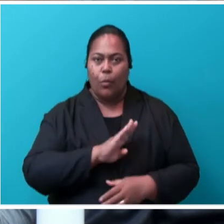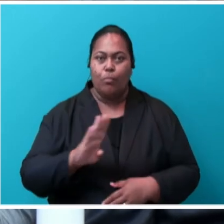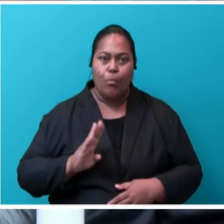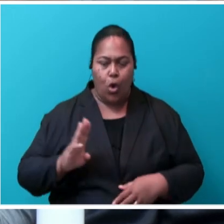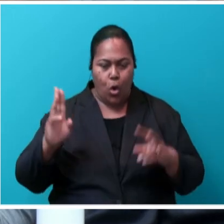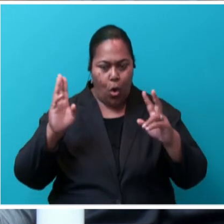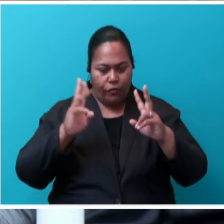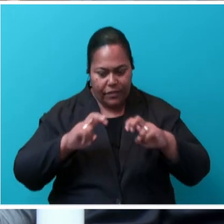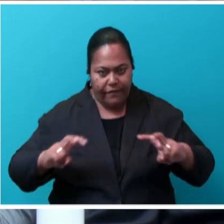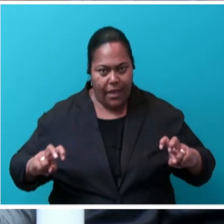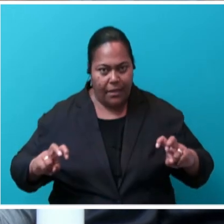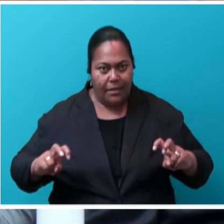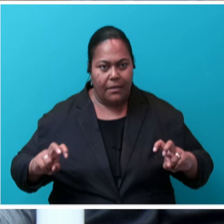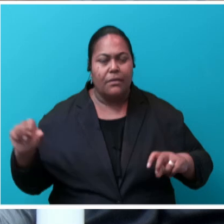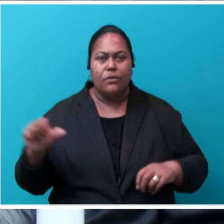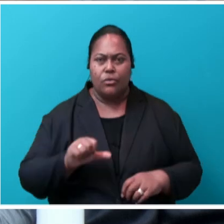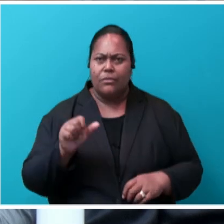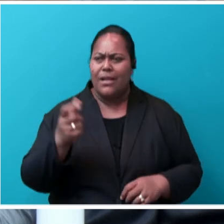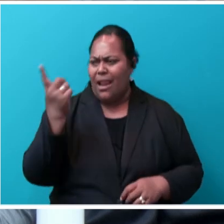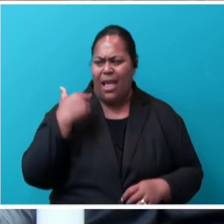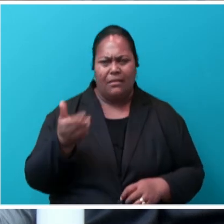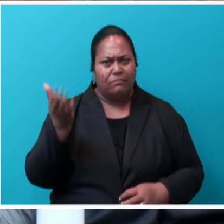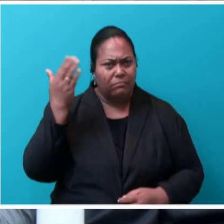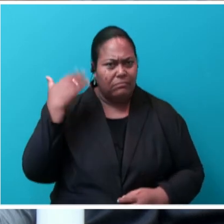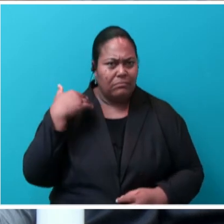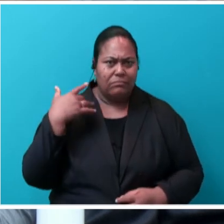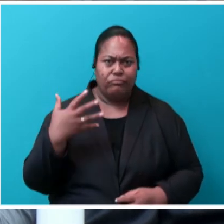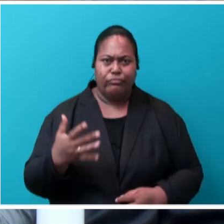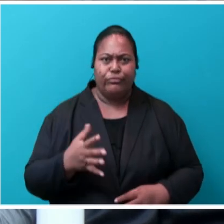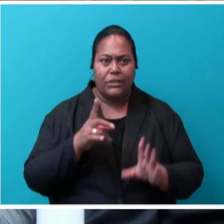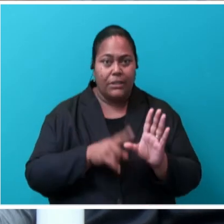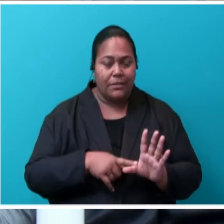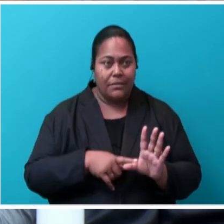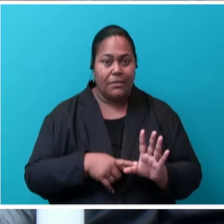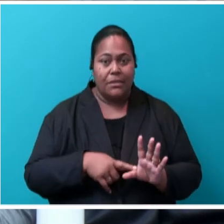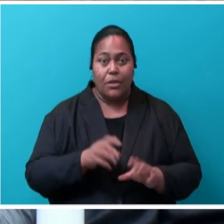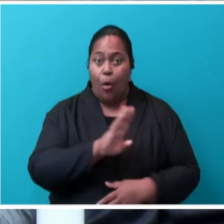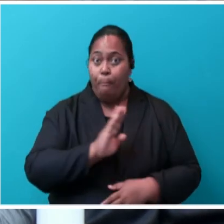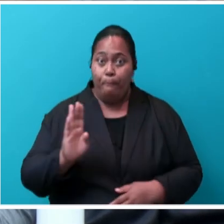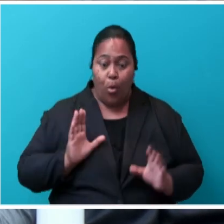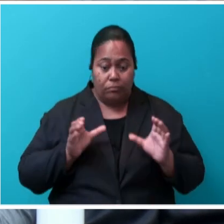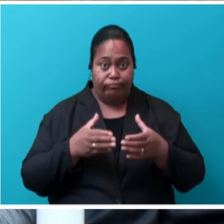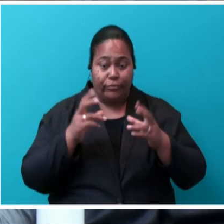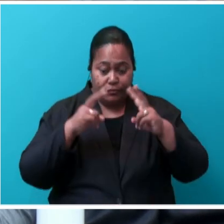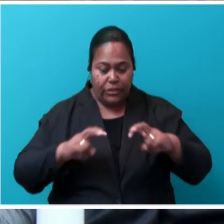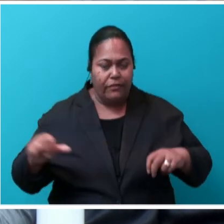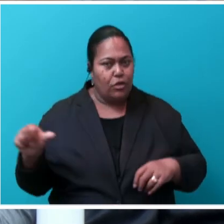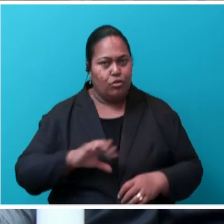one of the mandatory requirements, something that has been lacking for all these years. And this board of survey has to be done annually.